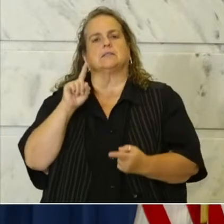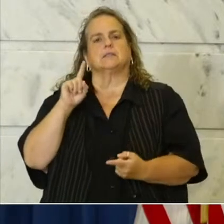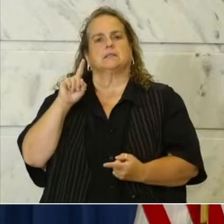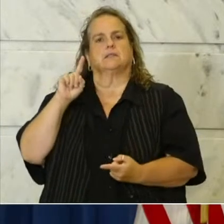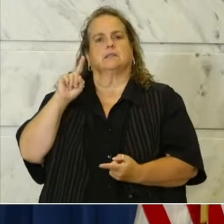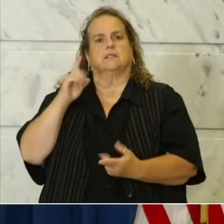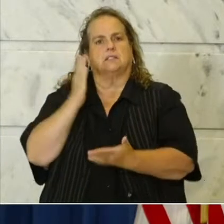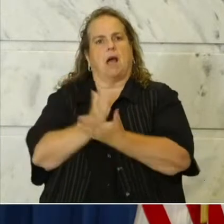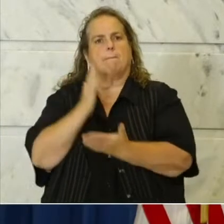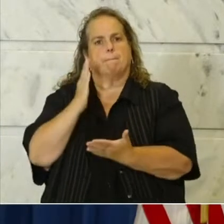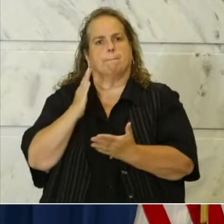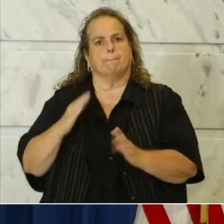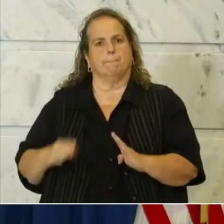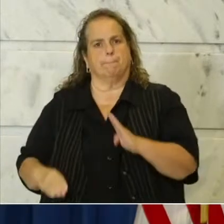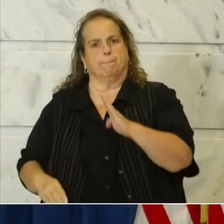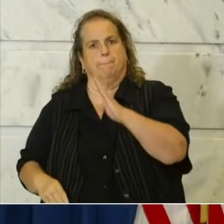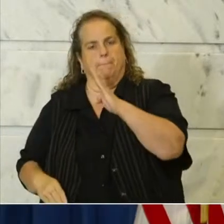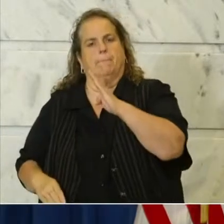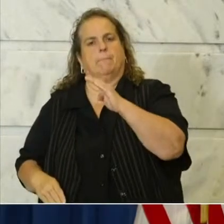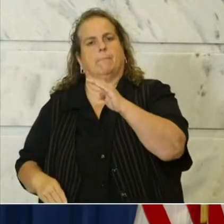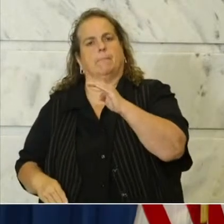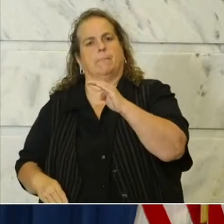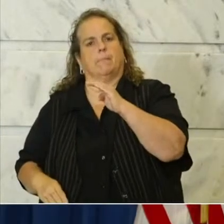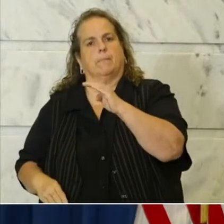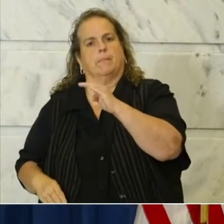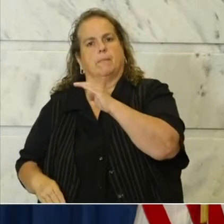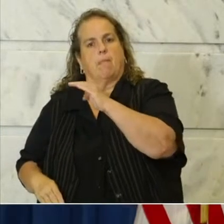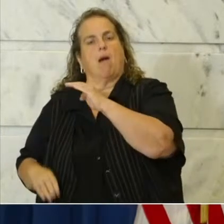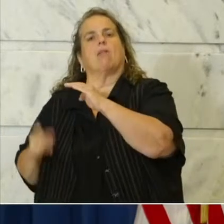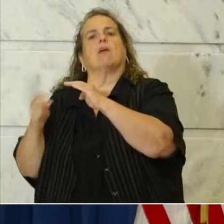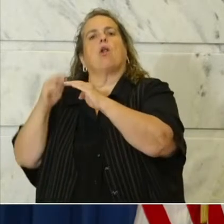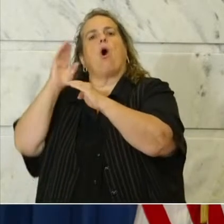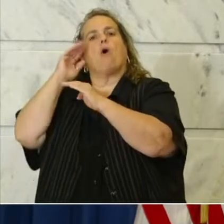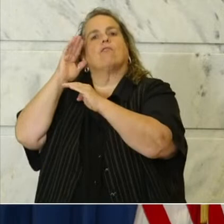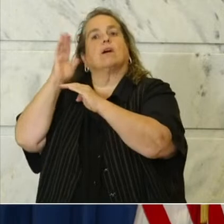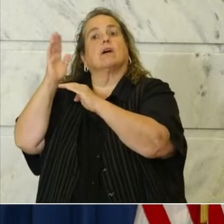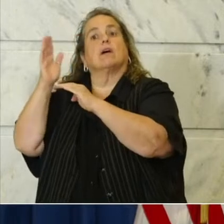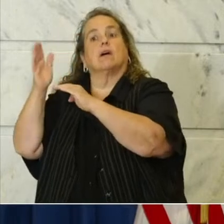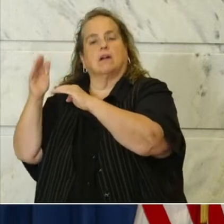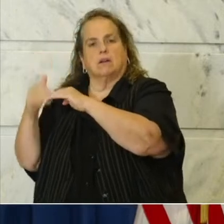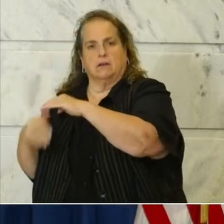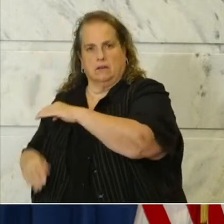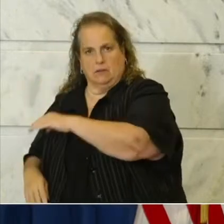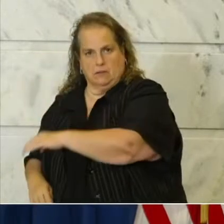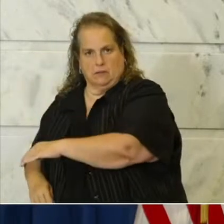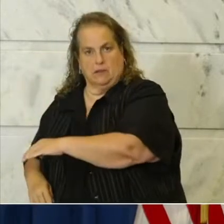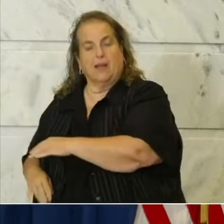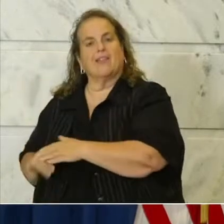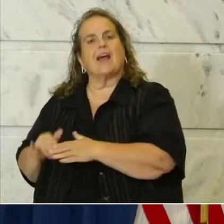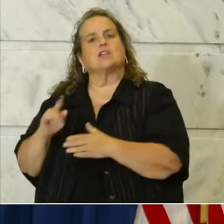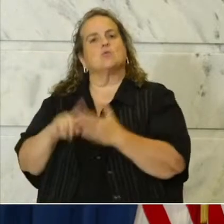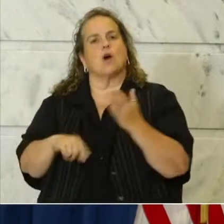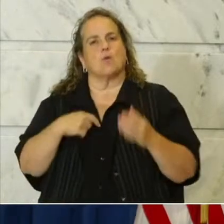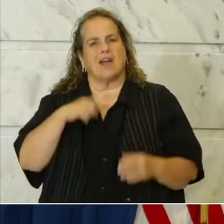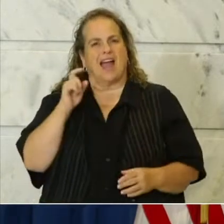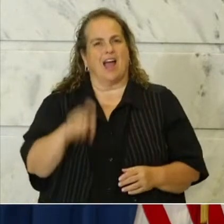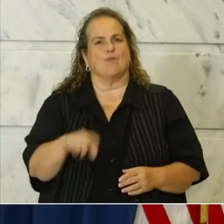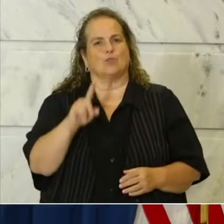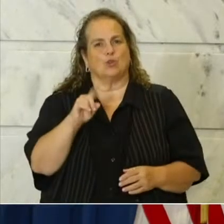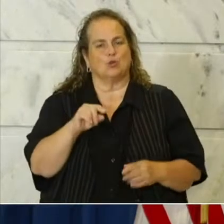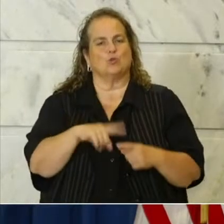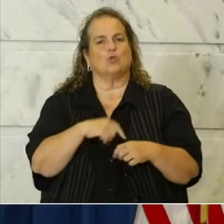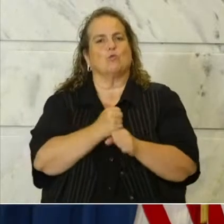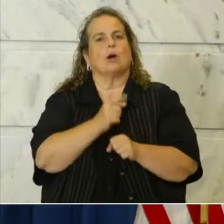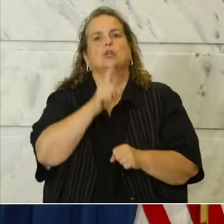to plateau, and then hopefully over time to stop going down. That's what we've got to do to make sure that we